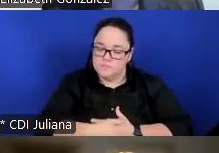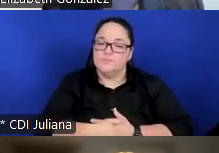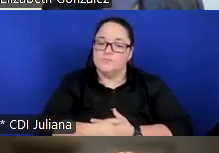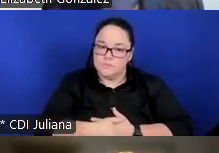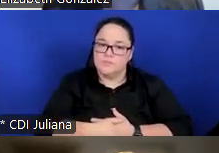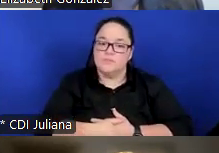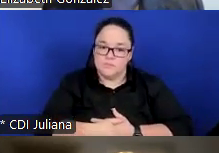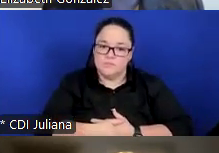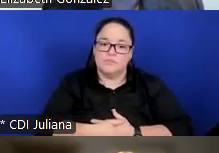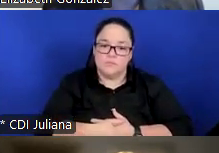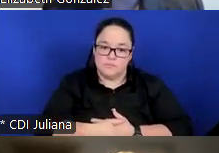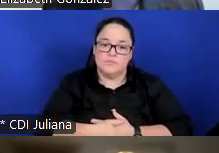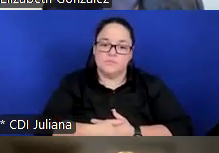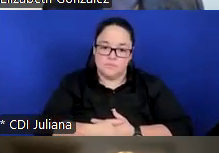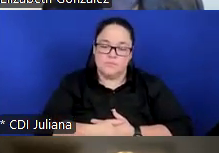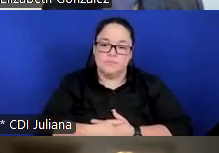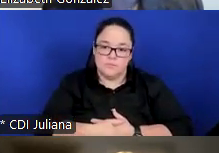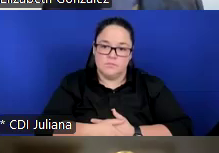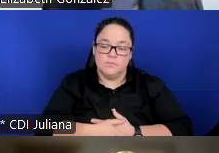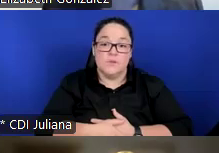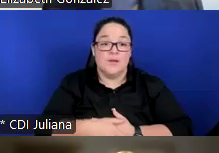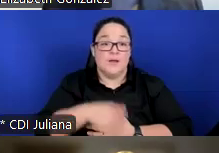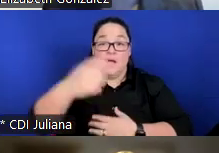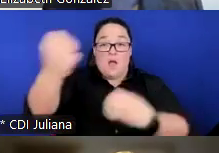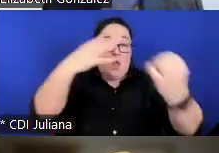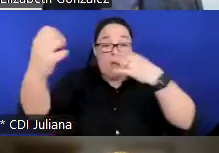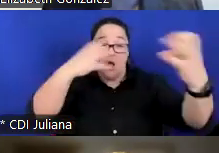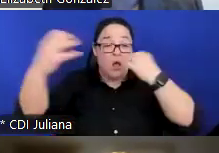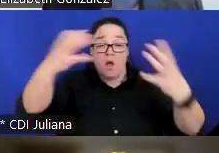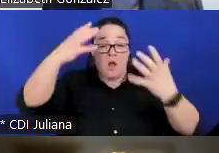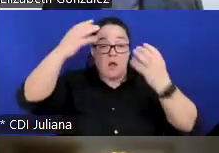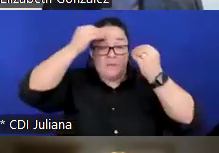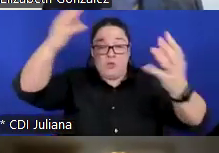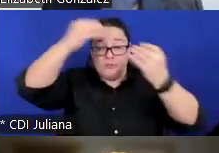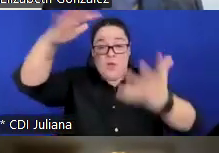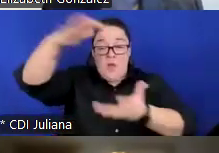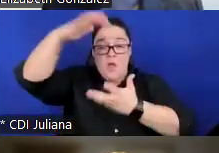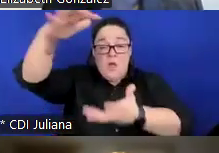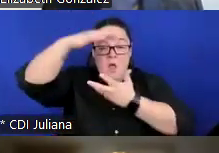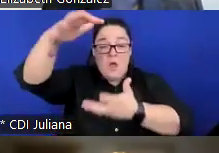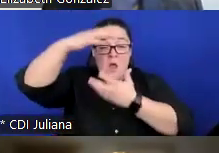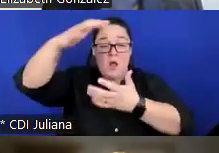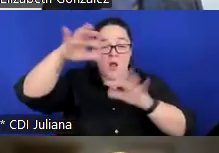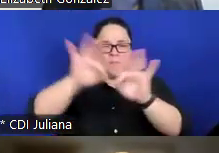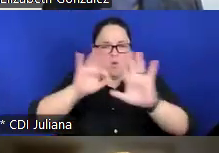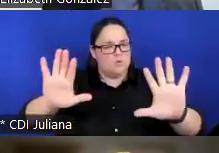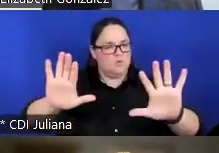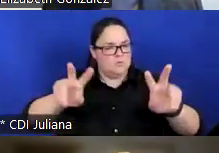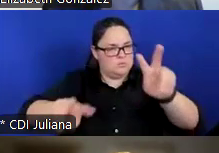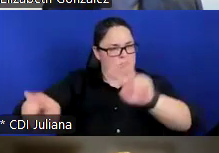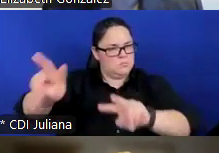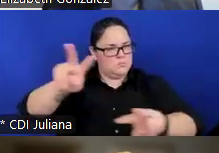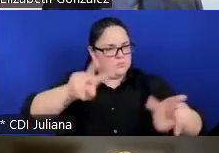You are getting a lot of information, and it's important to be careful when you're making important big